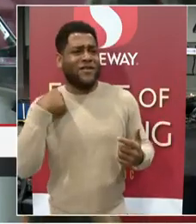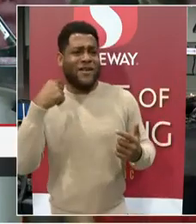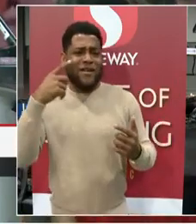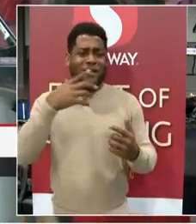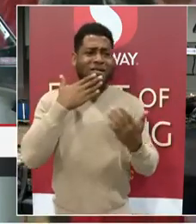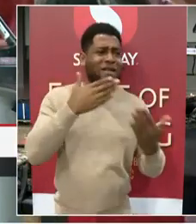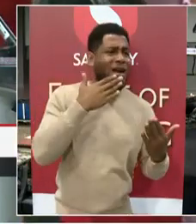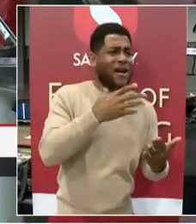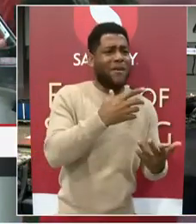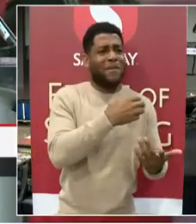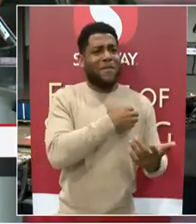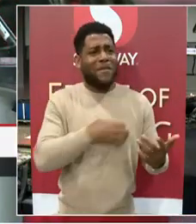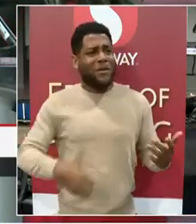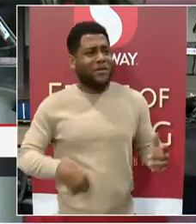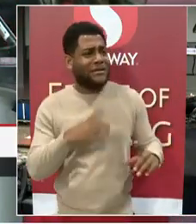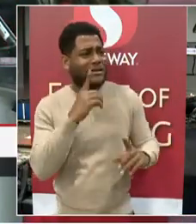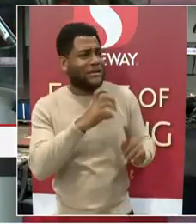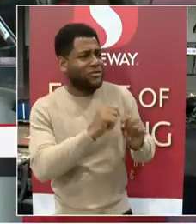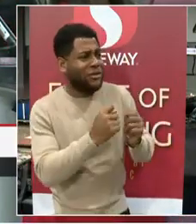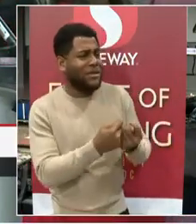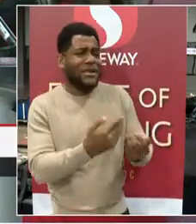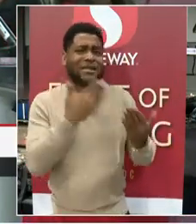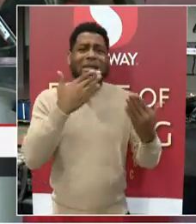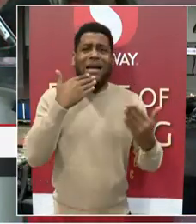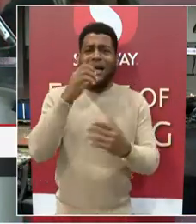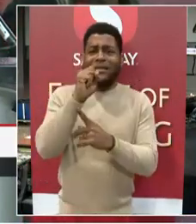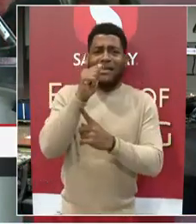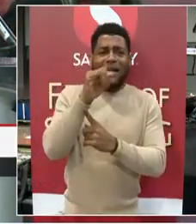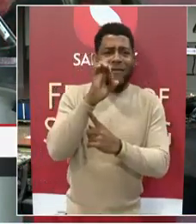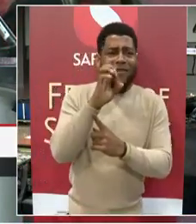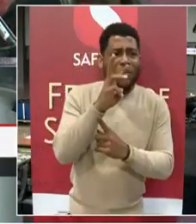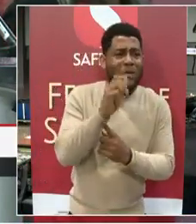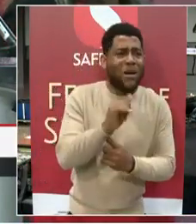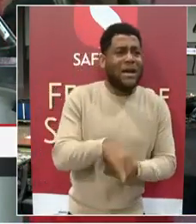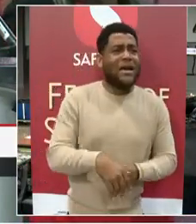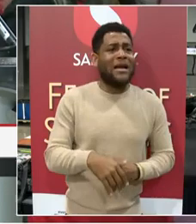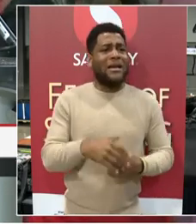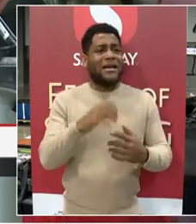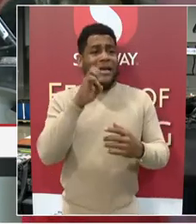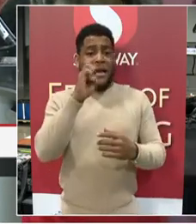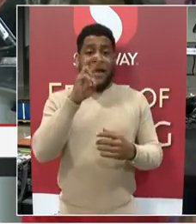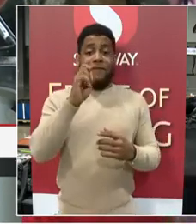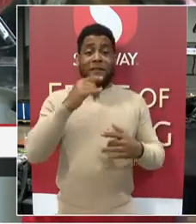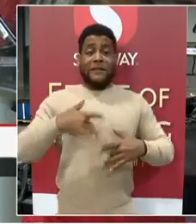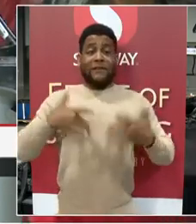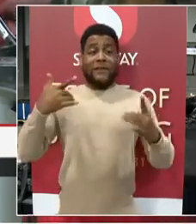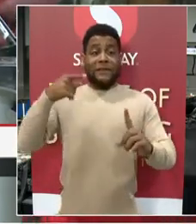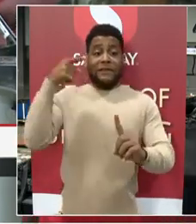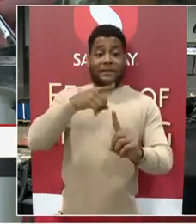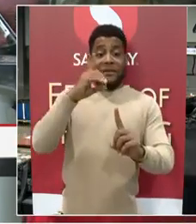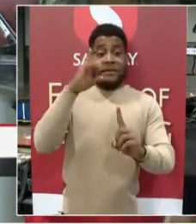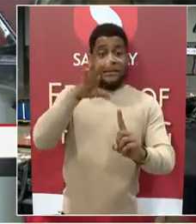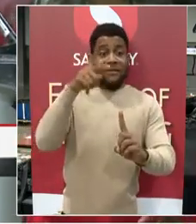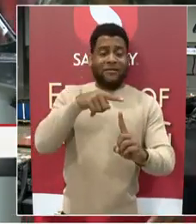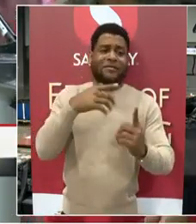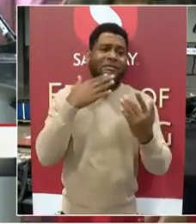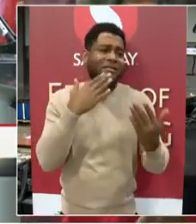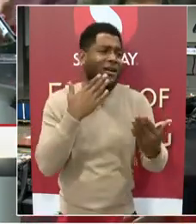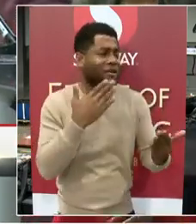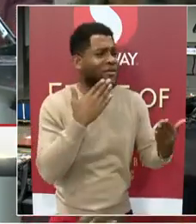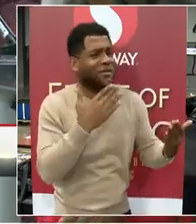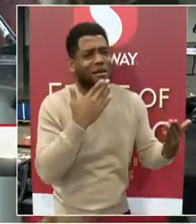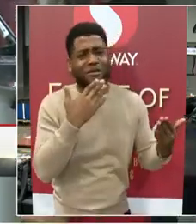great partner, and especially Events DC for hosting us here this morning. Happy Thanksgiving. Thank you,